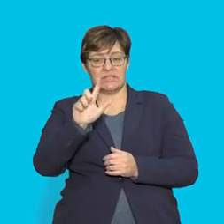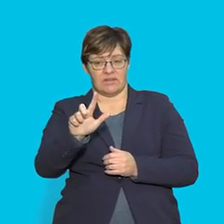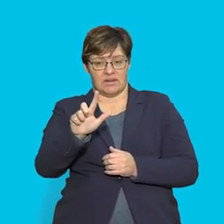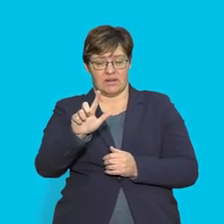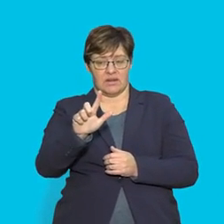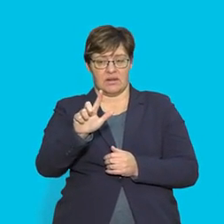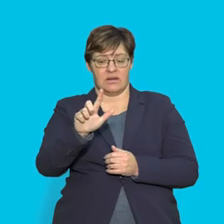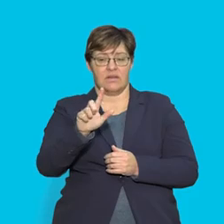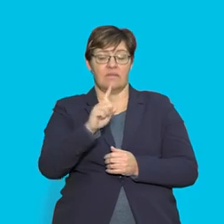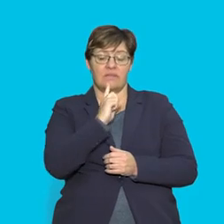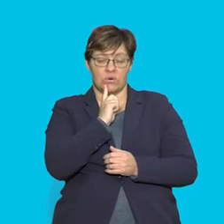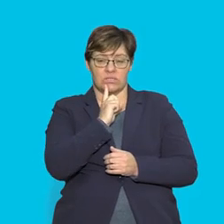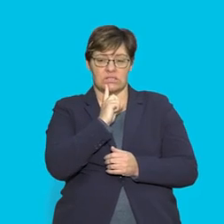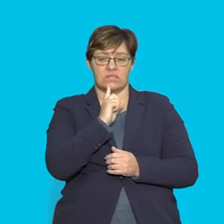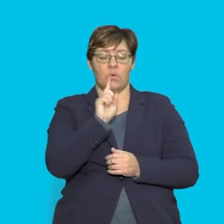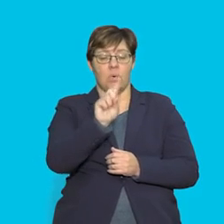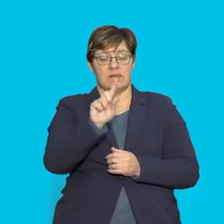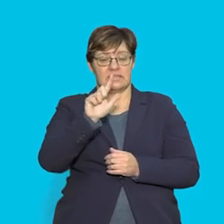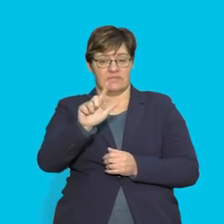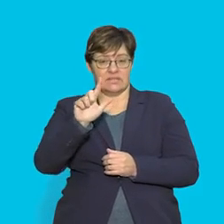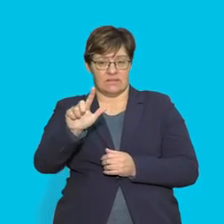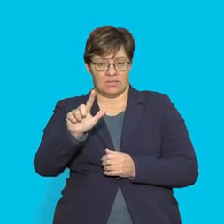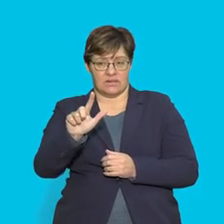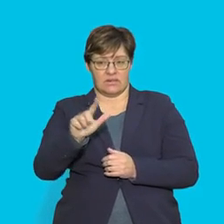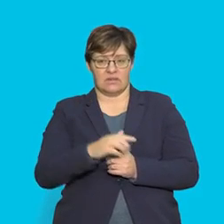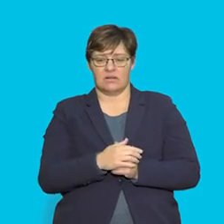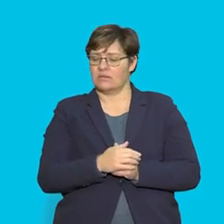2,000. Now I'm thinking 1,000.